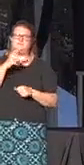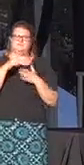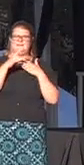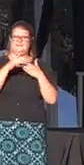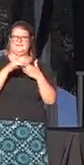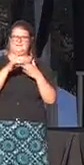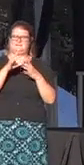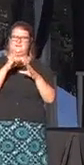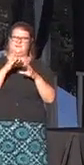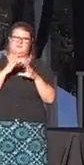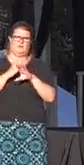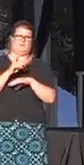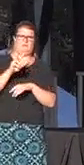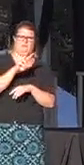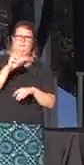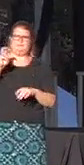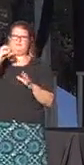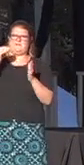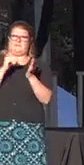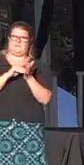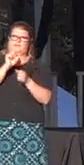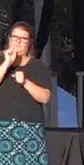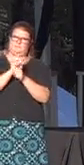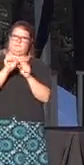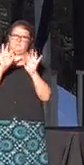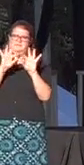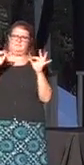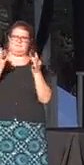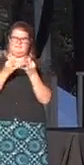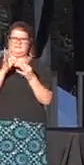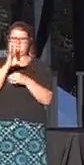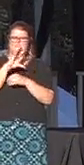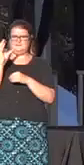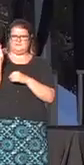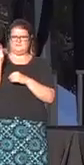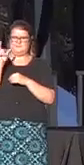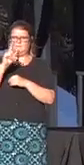over 200,000 working families and